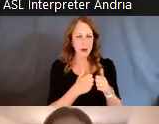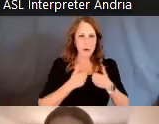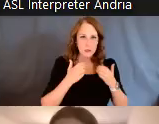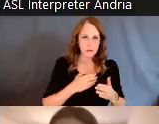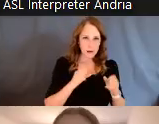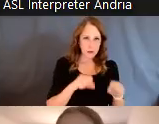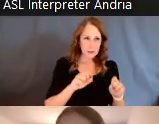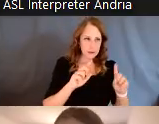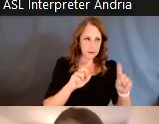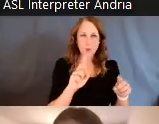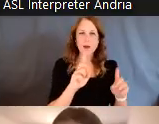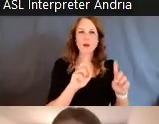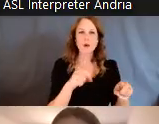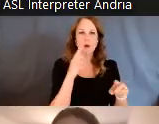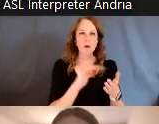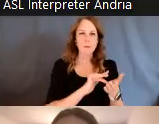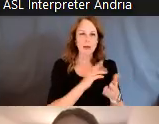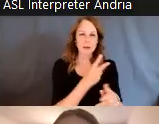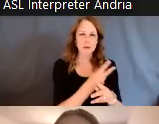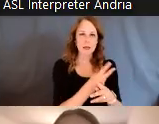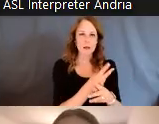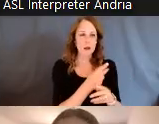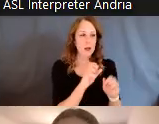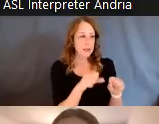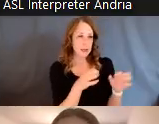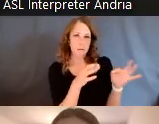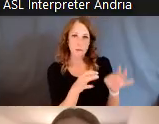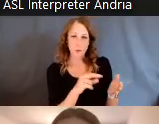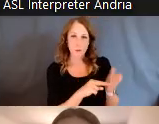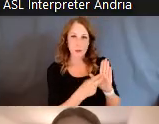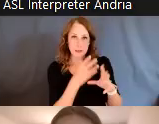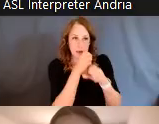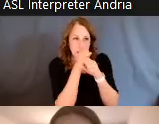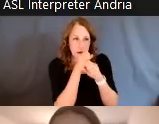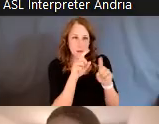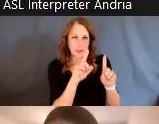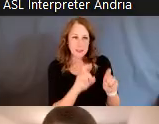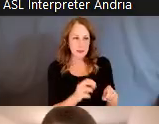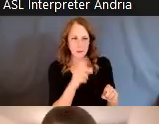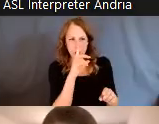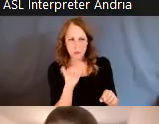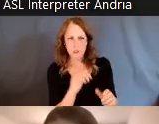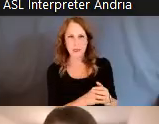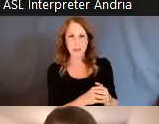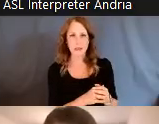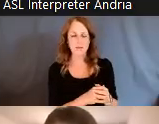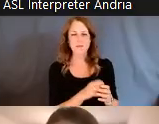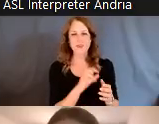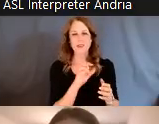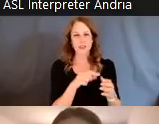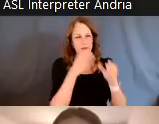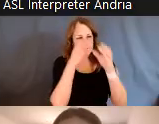able to advise them around anonymous exams, and really being that wealth of knowledge for